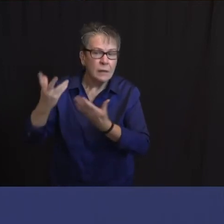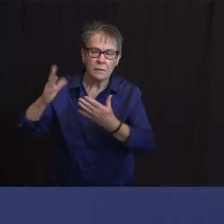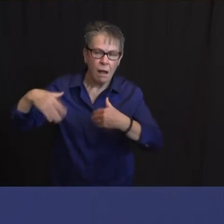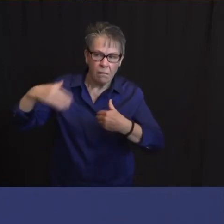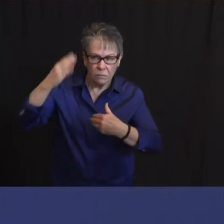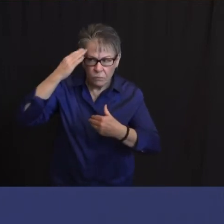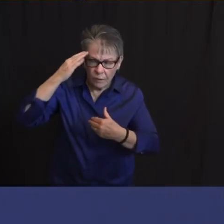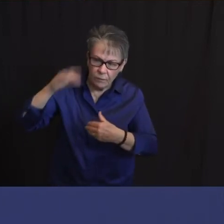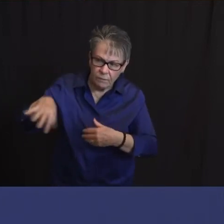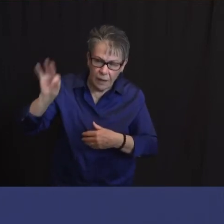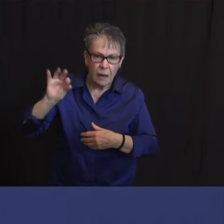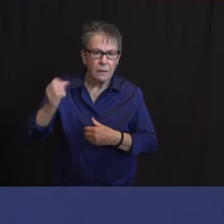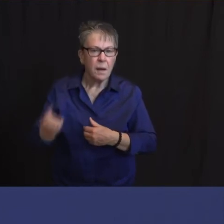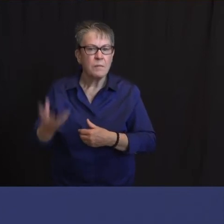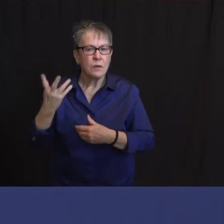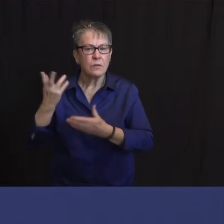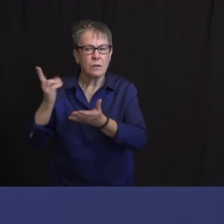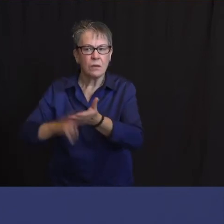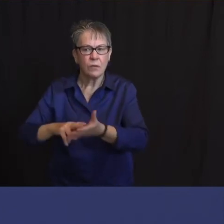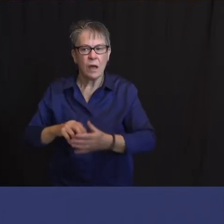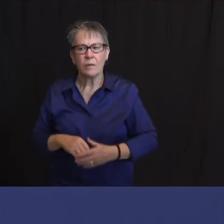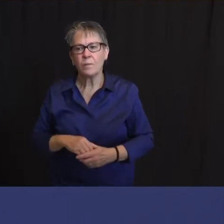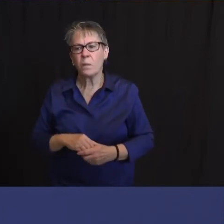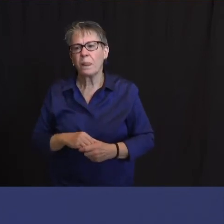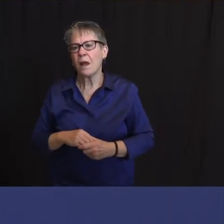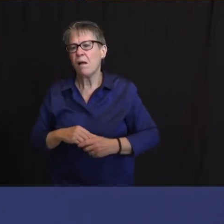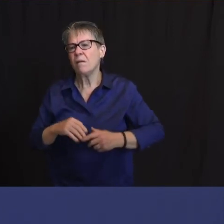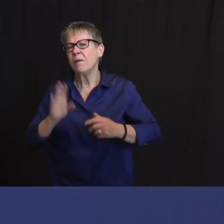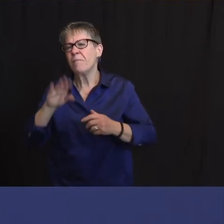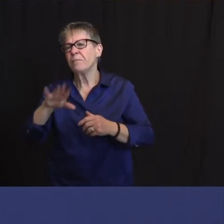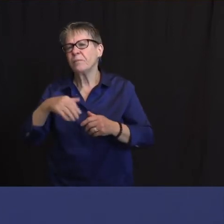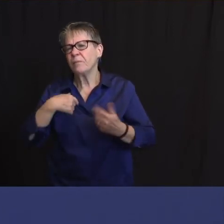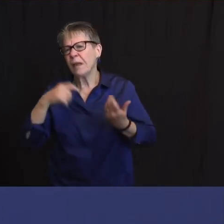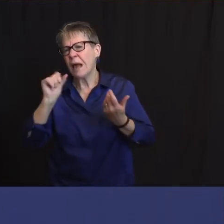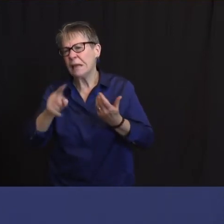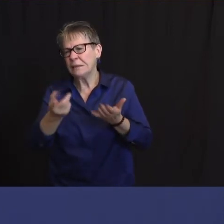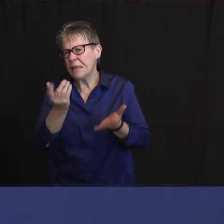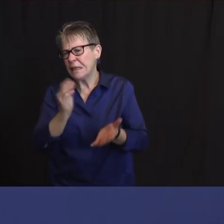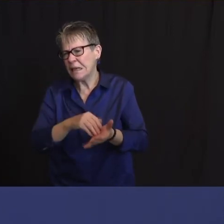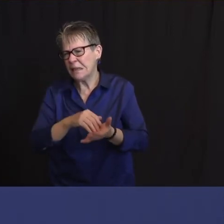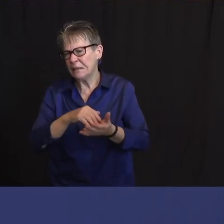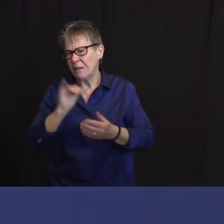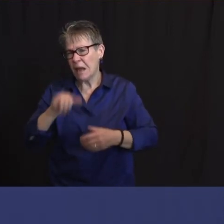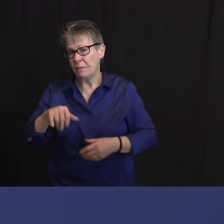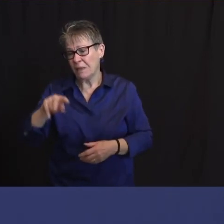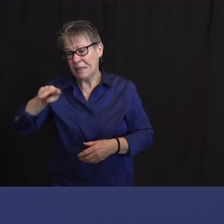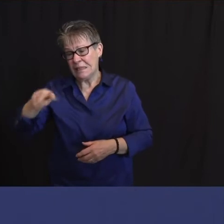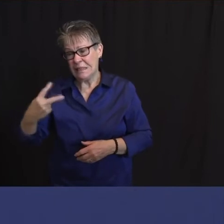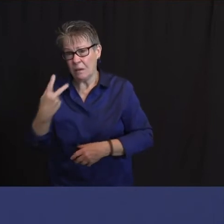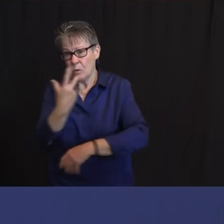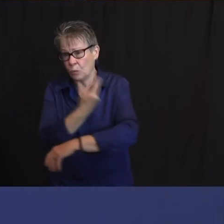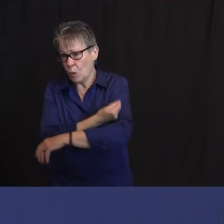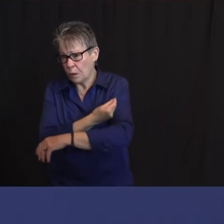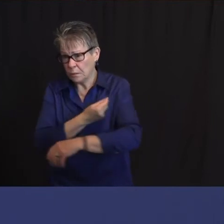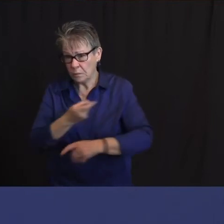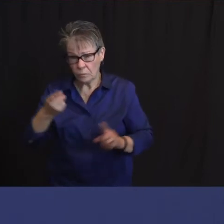up with regard to the questions about the second shots and people not being able to get them. I know, Commissioner, you had